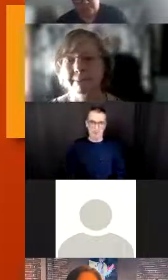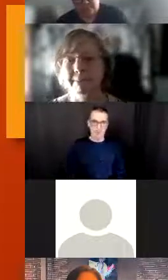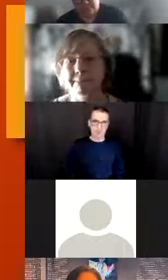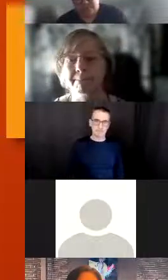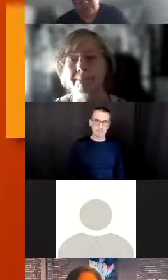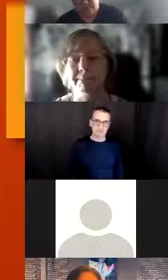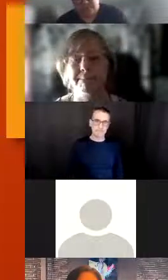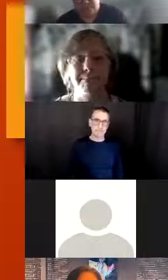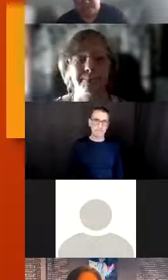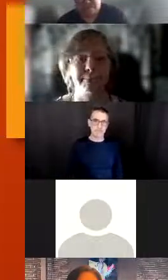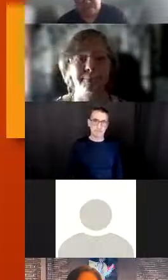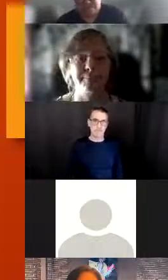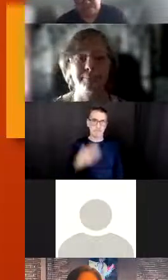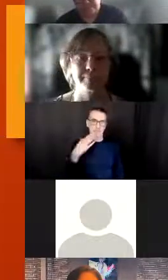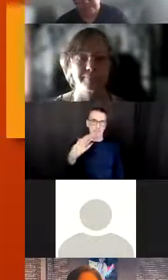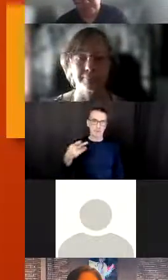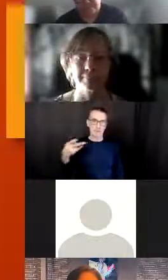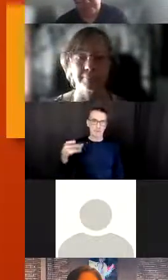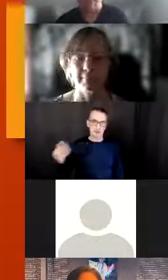Thank you, Pierre.